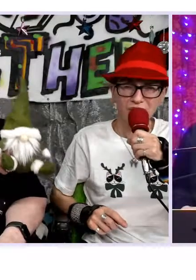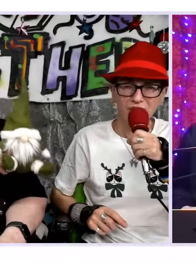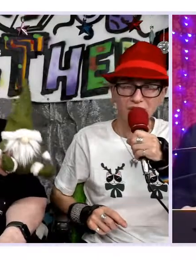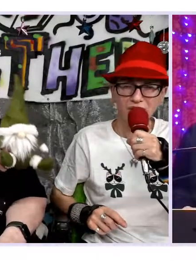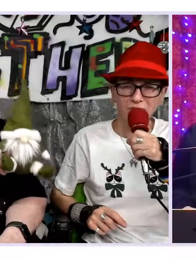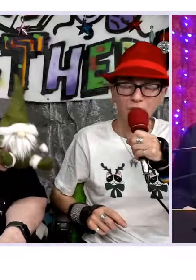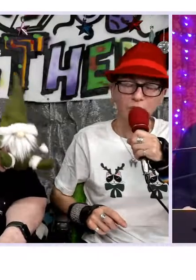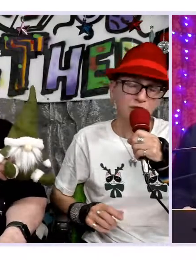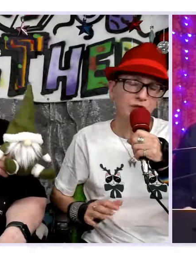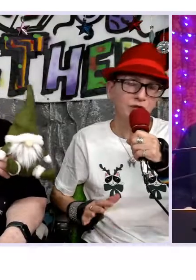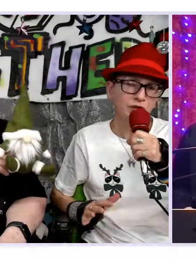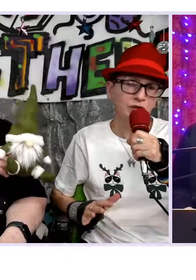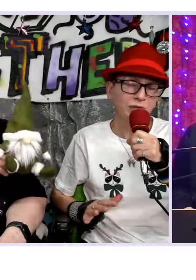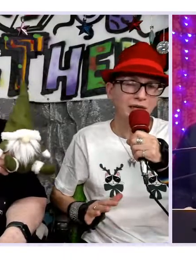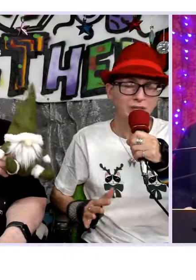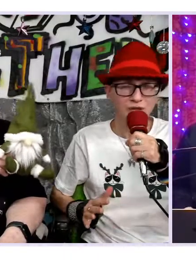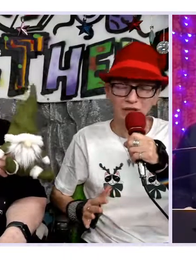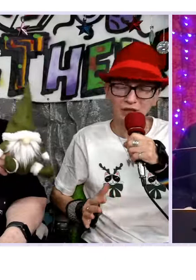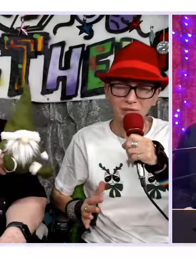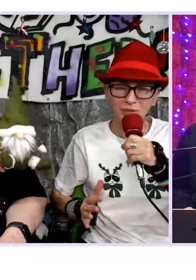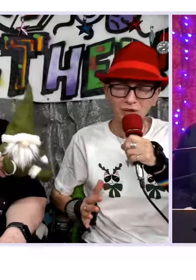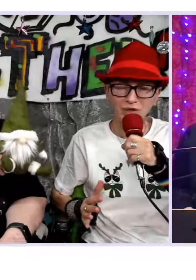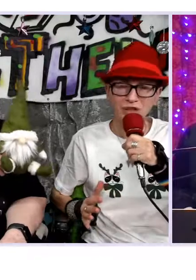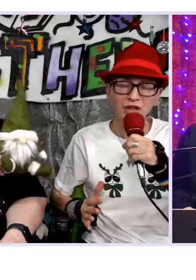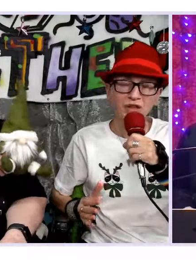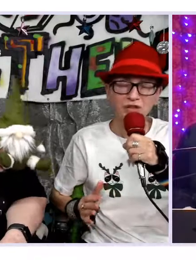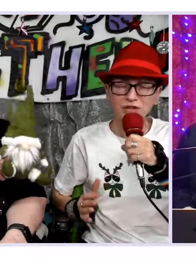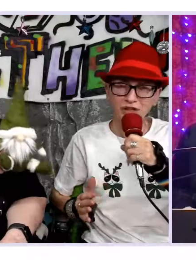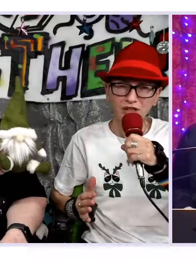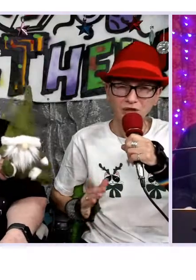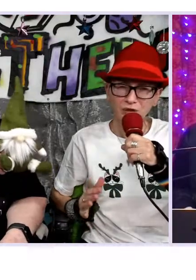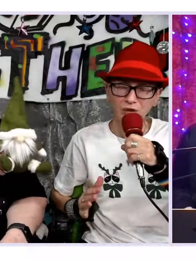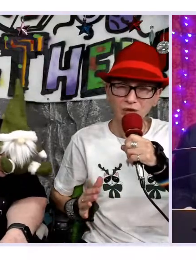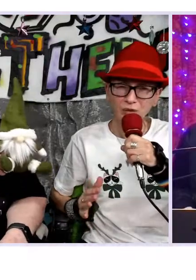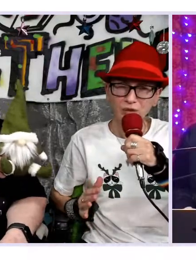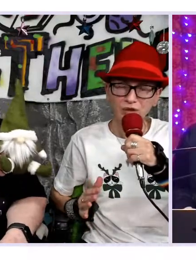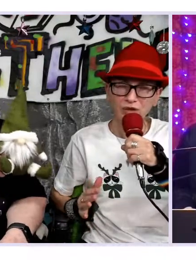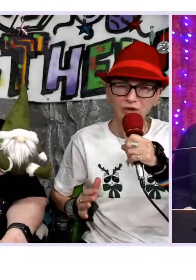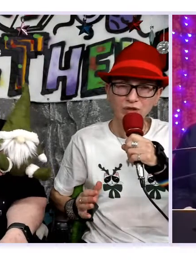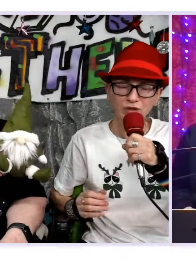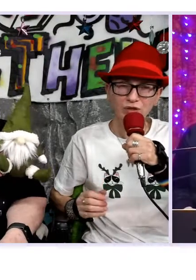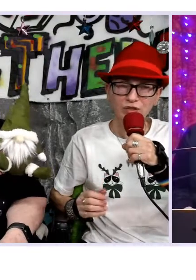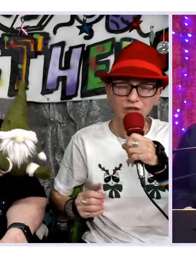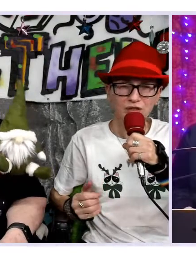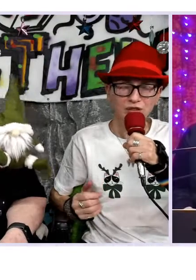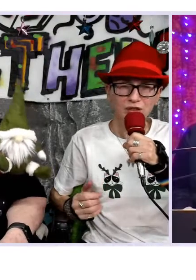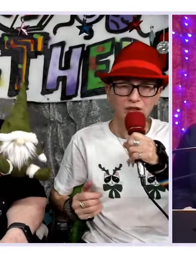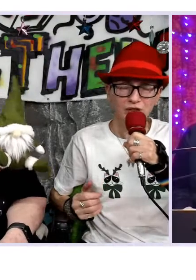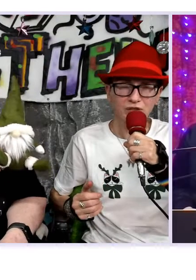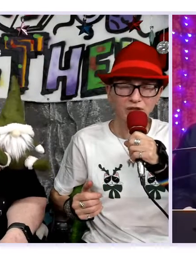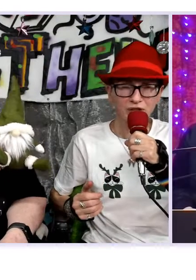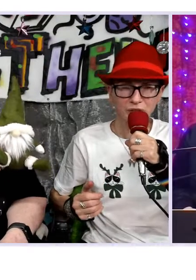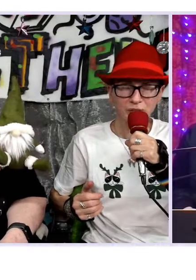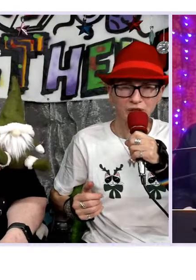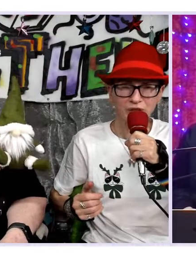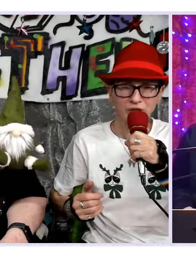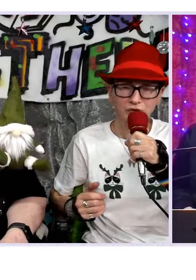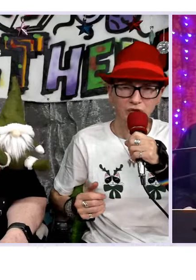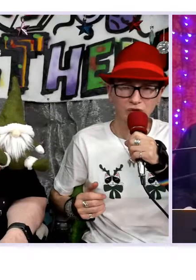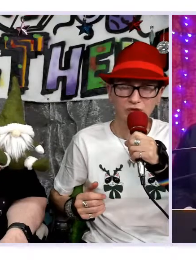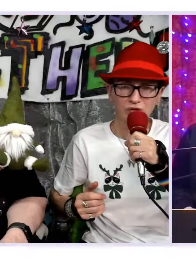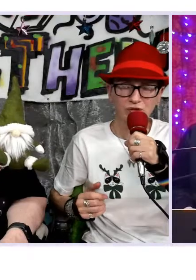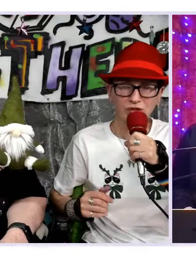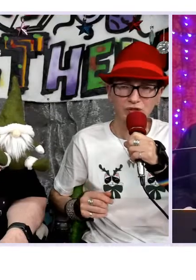and say, well, actually, I don't think the app's going to let me, but today's Clockwork is Santa in his